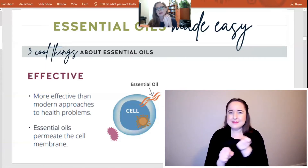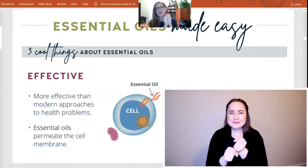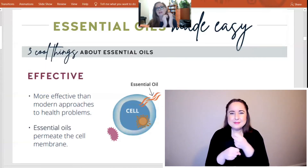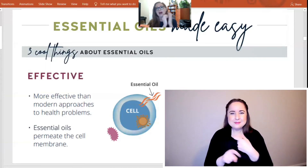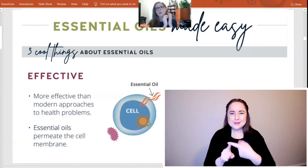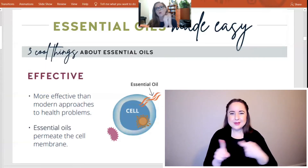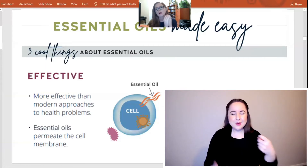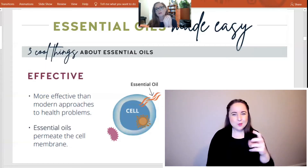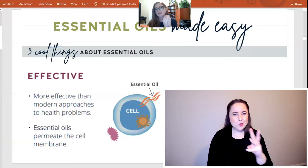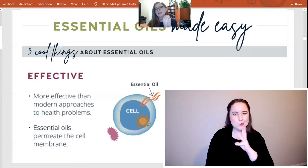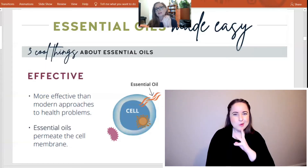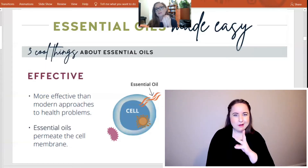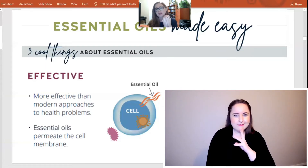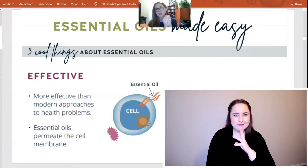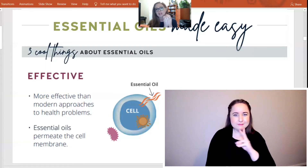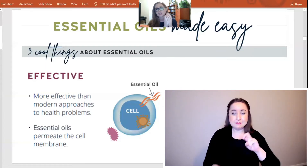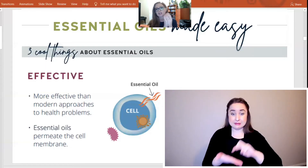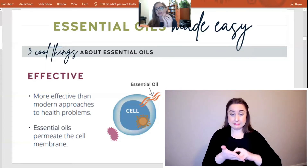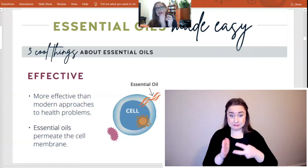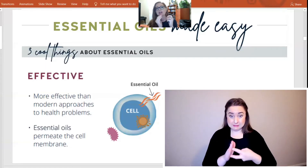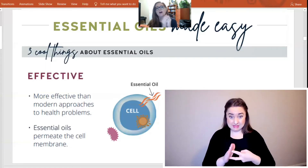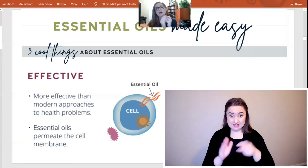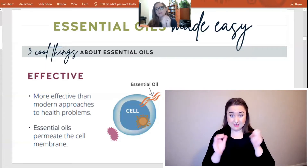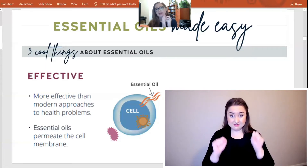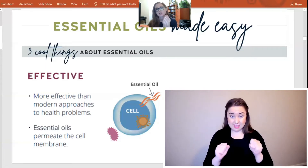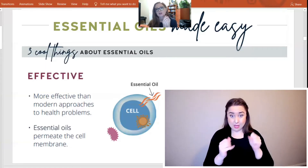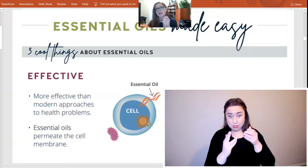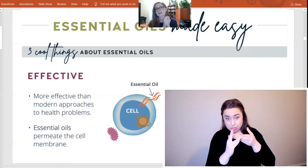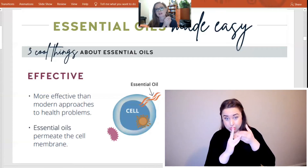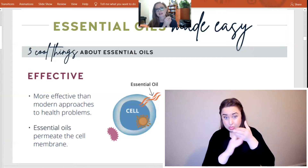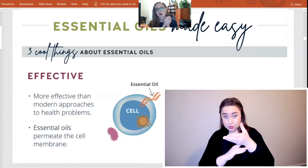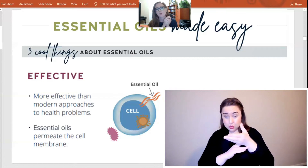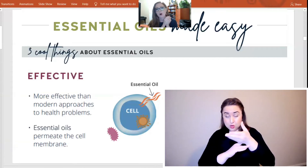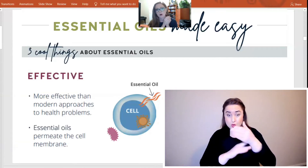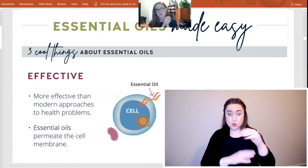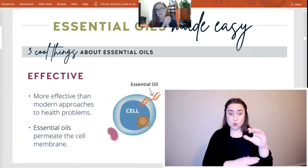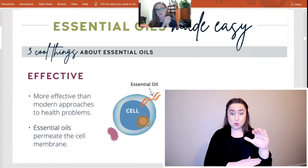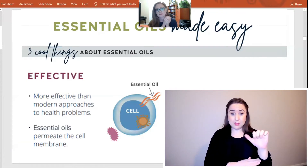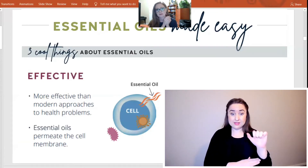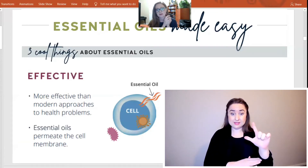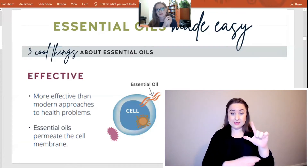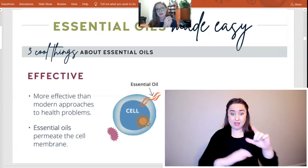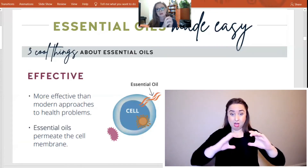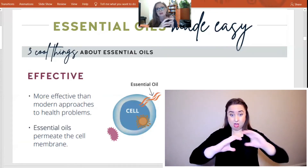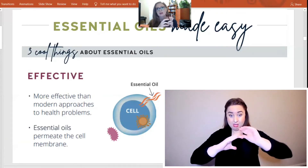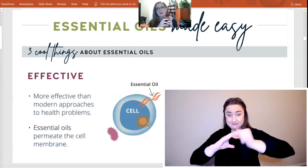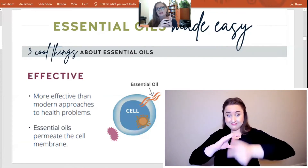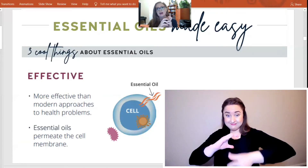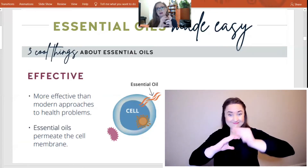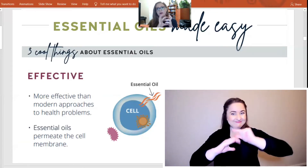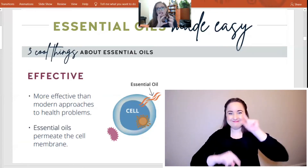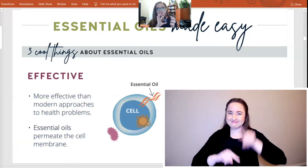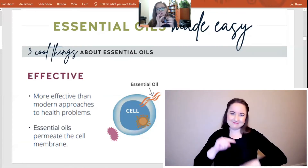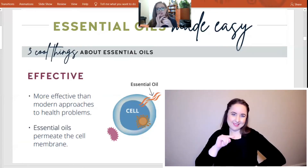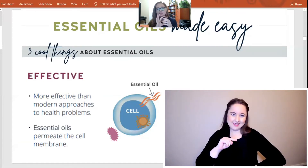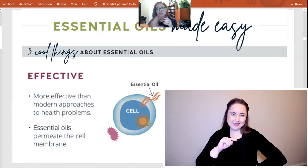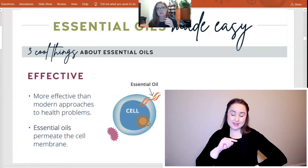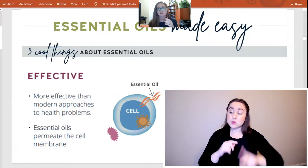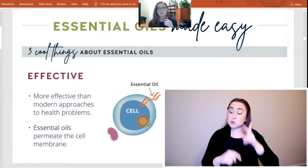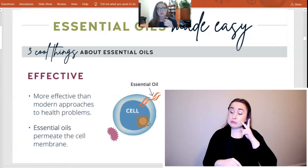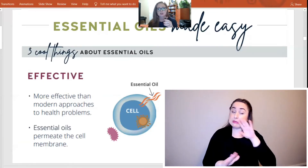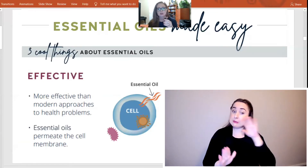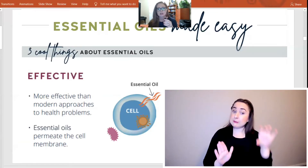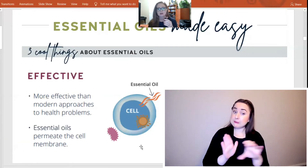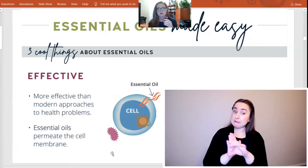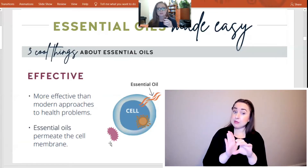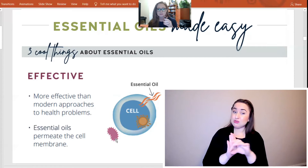That water-based medication cannot penetrate the cell wall. Now, as you can see in